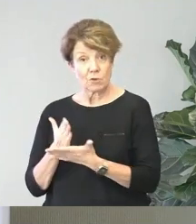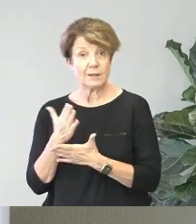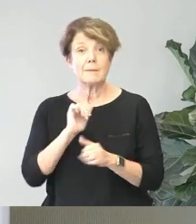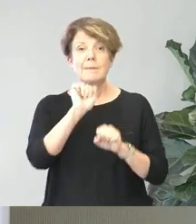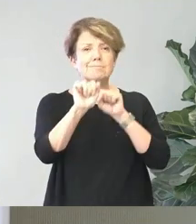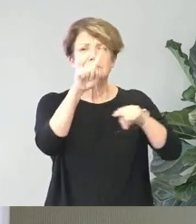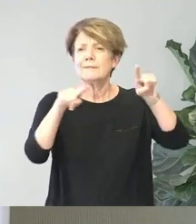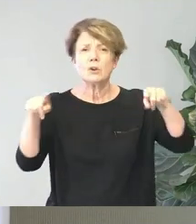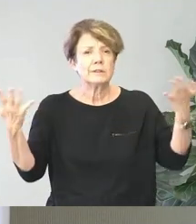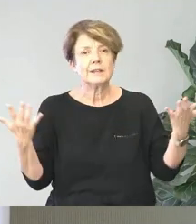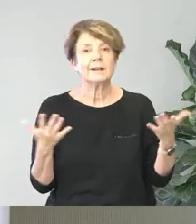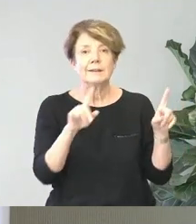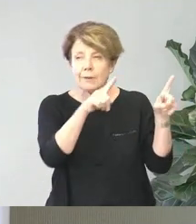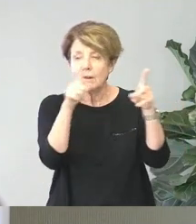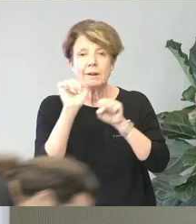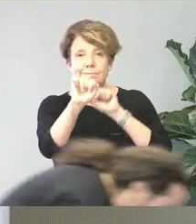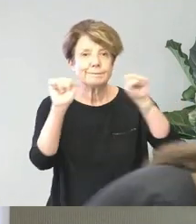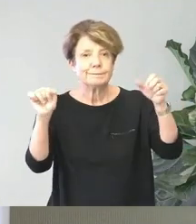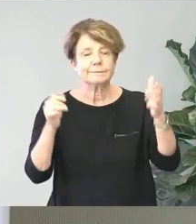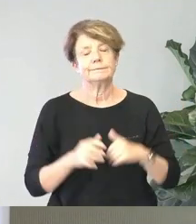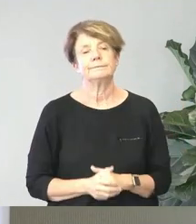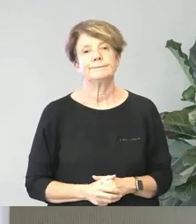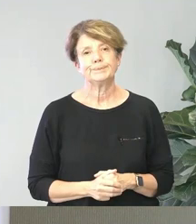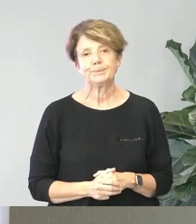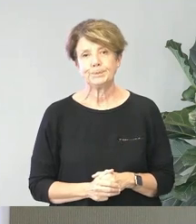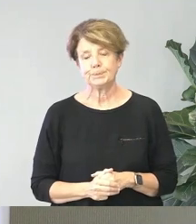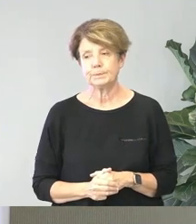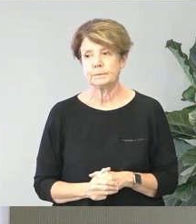with our diversity, and we need to have a society that